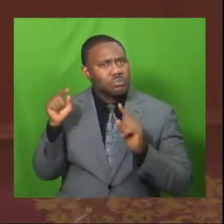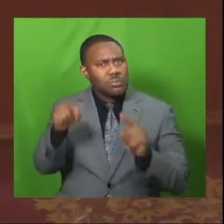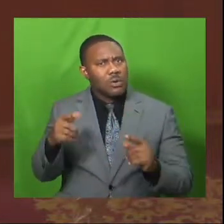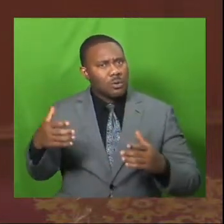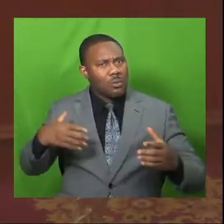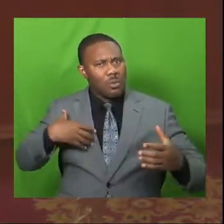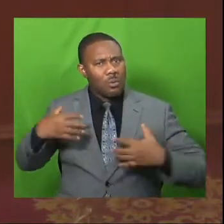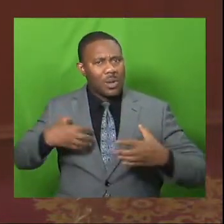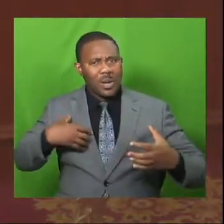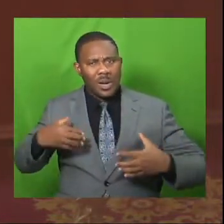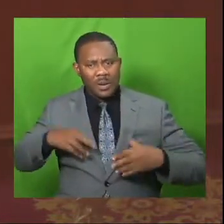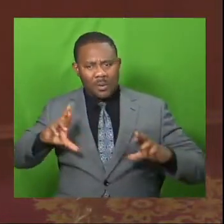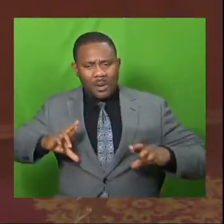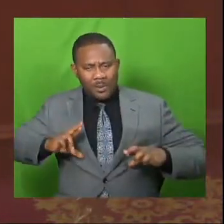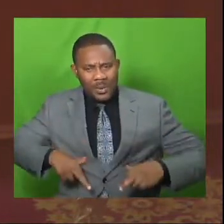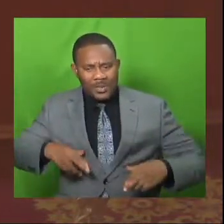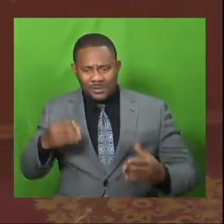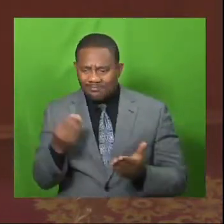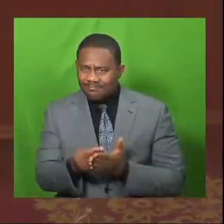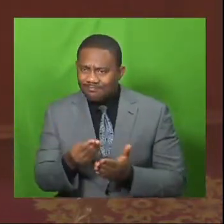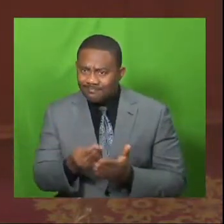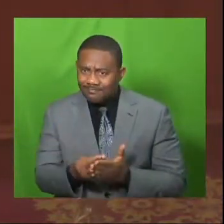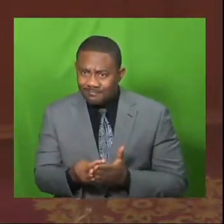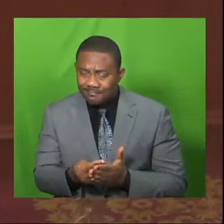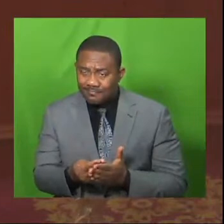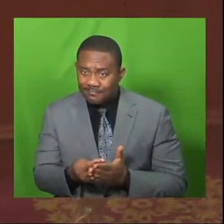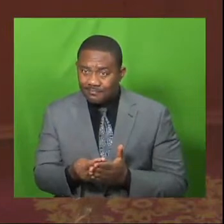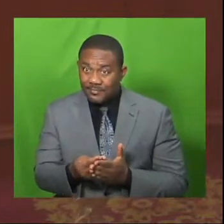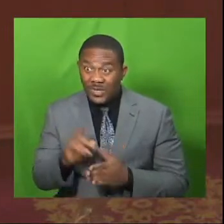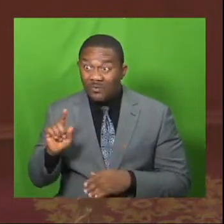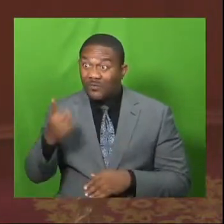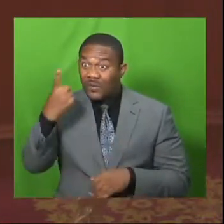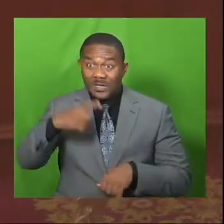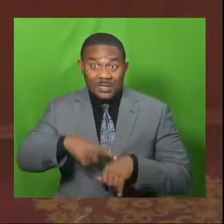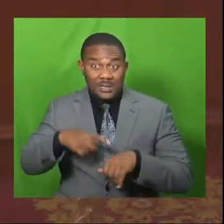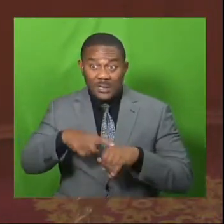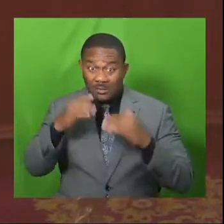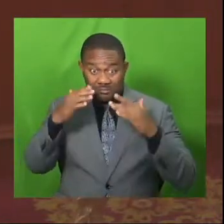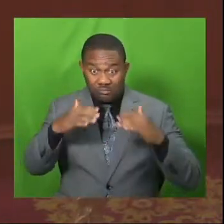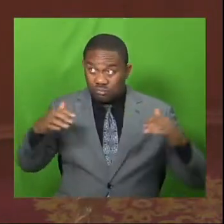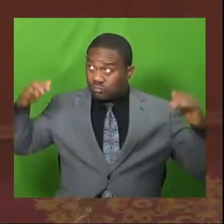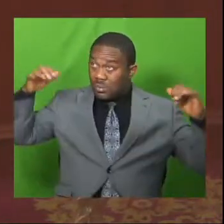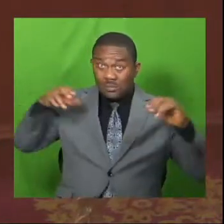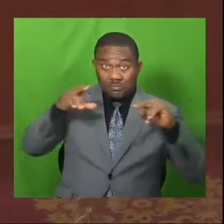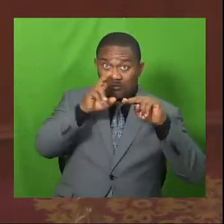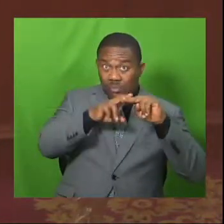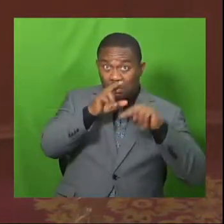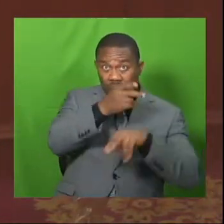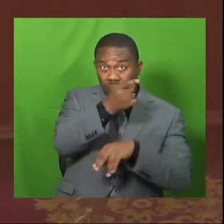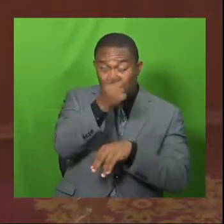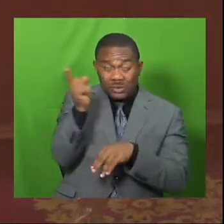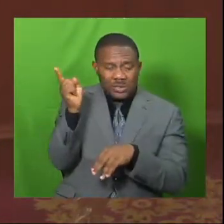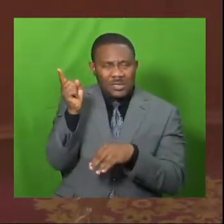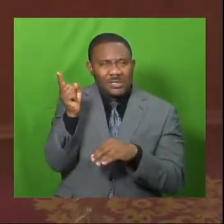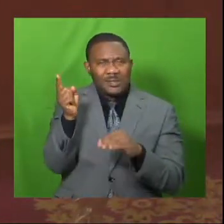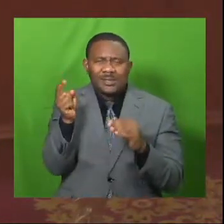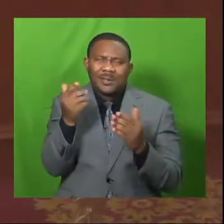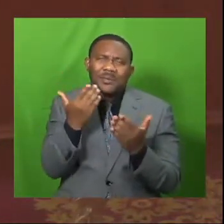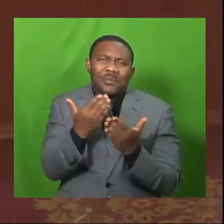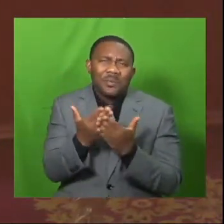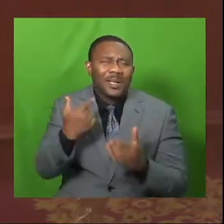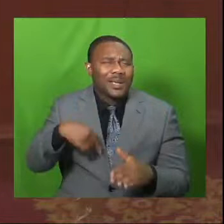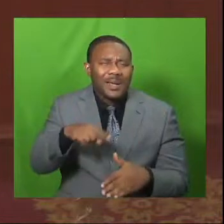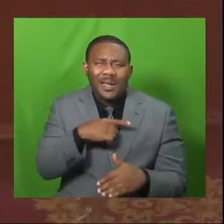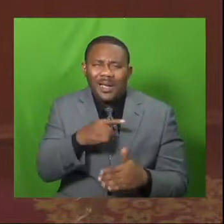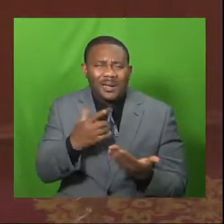pensions. That for the first time they sat in the gallery begging us to look up to them and salvage them from the